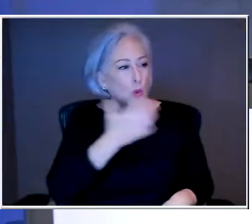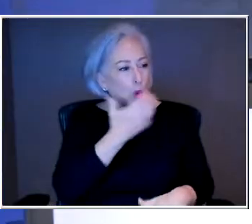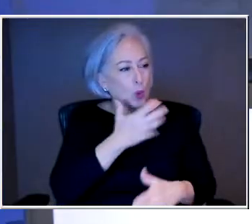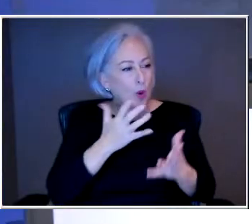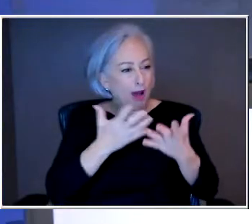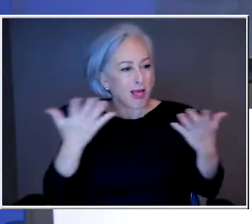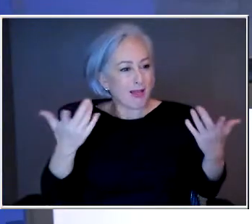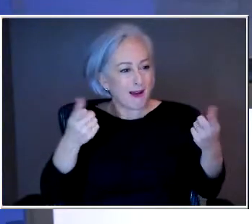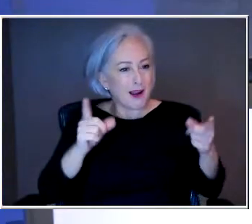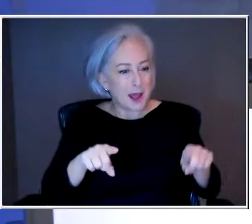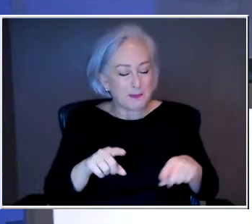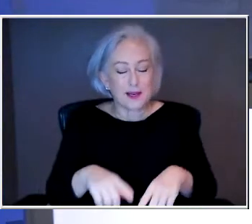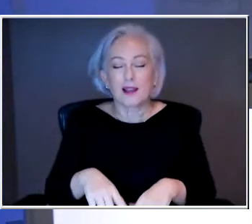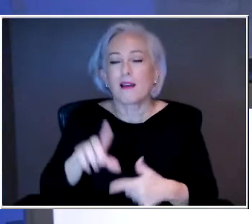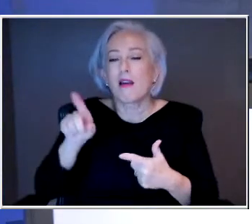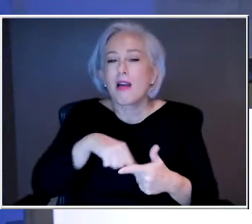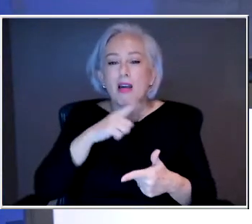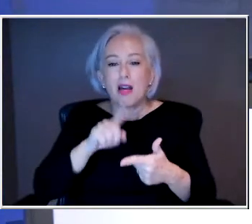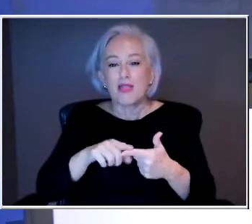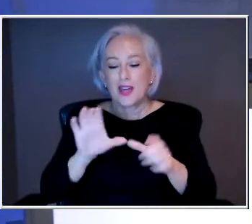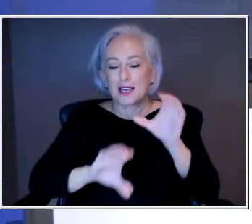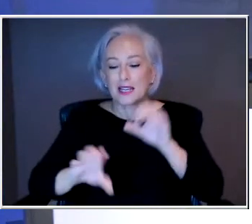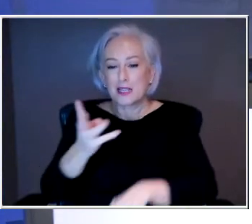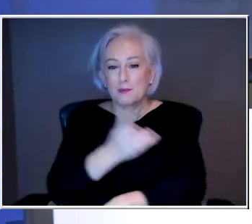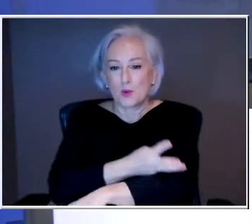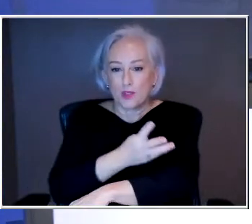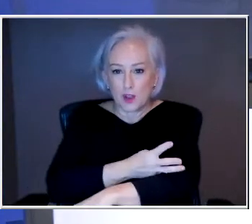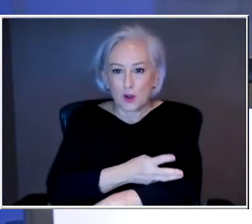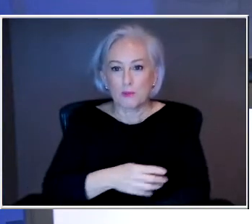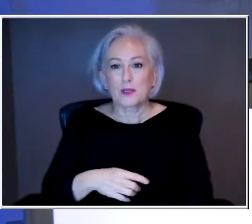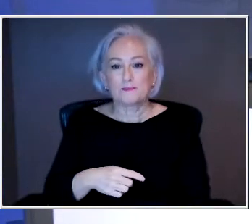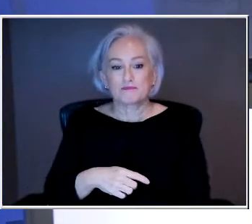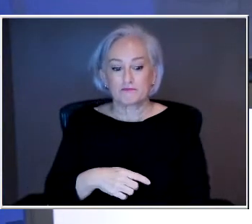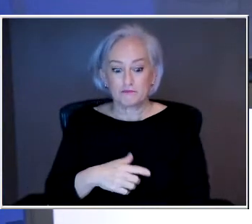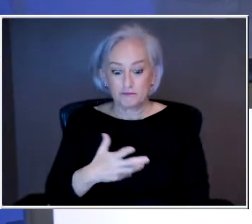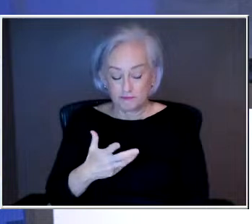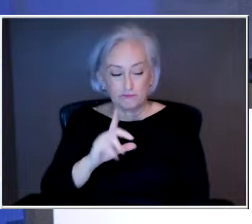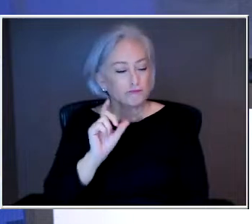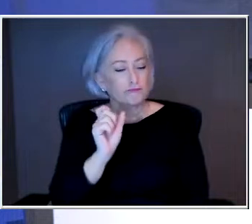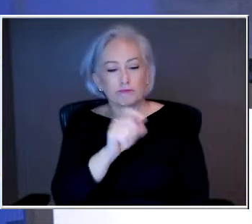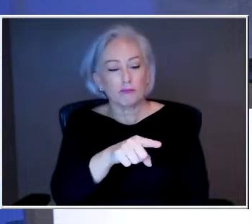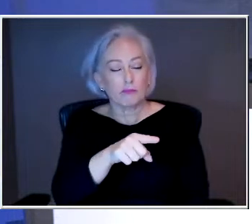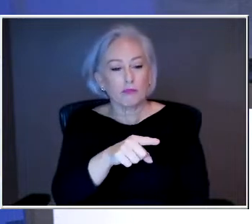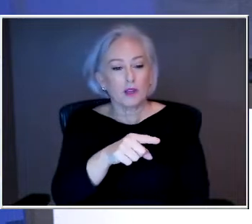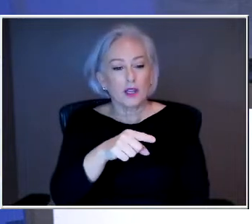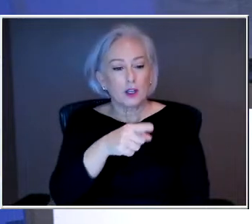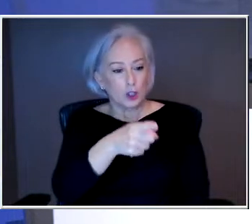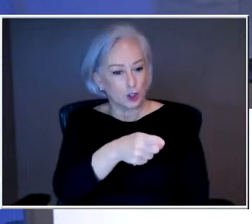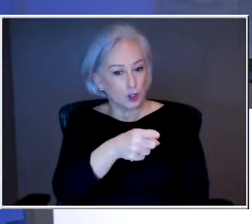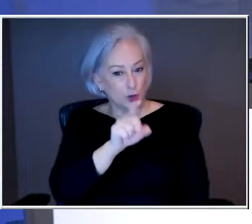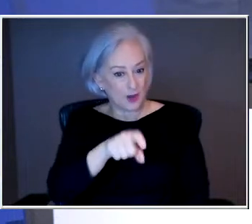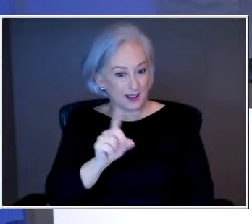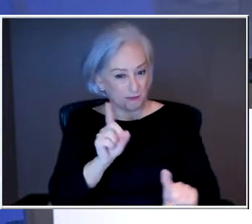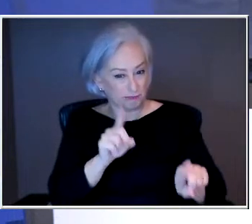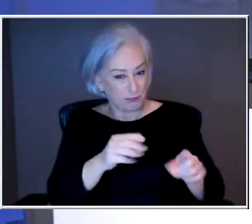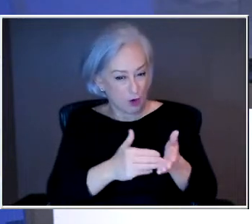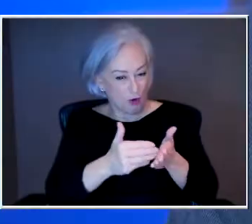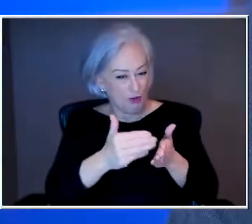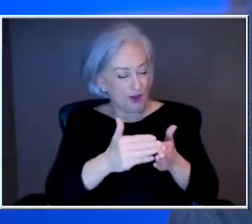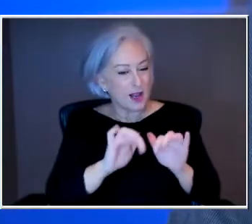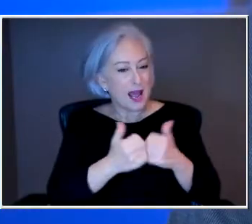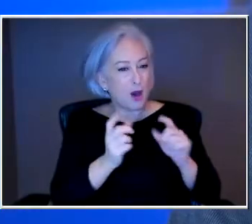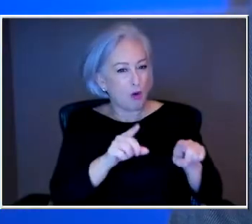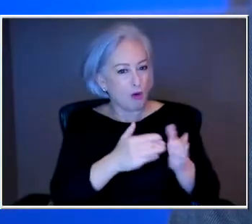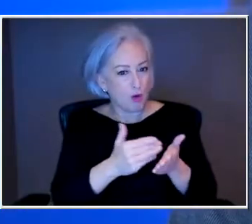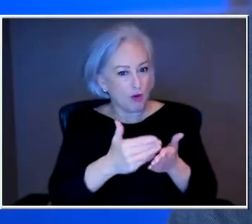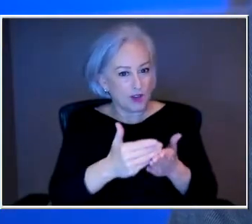then comes the chemotherapy. Correct. Which I want to ask you about this because you had to go quite a bit. How often were you in? I was going every